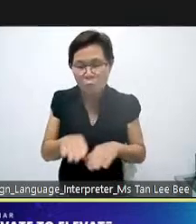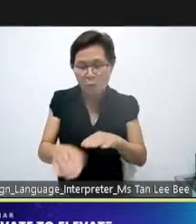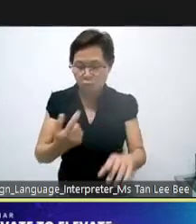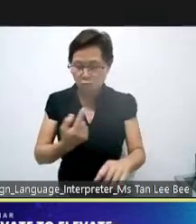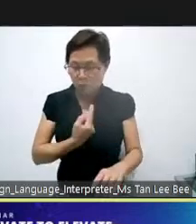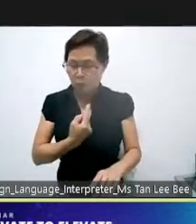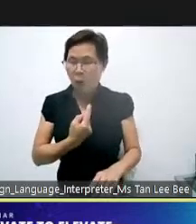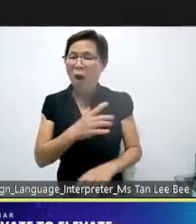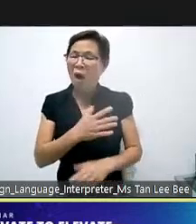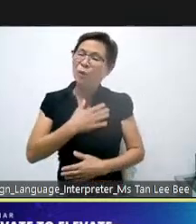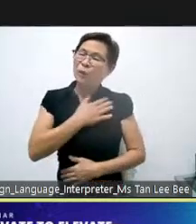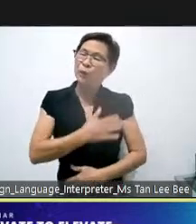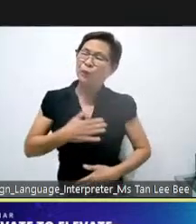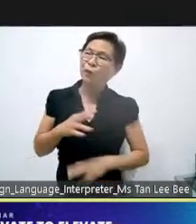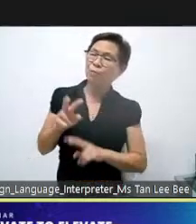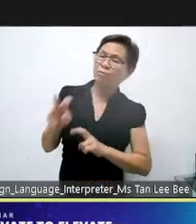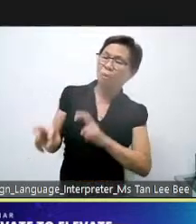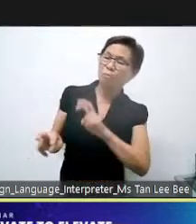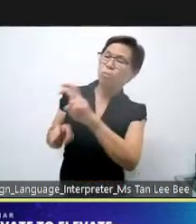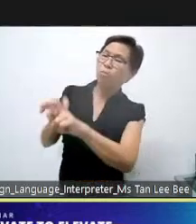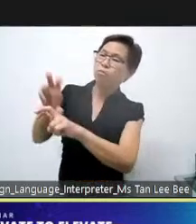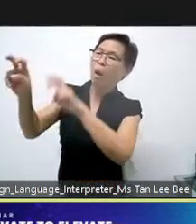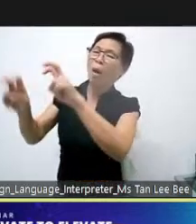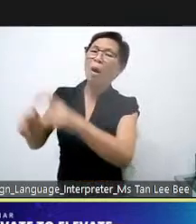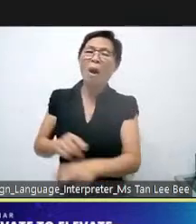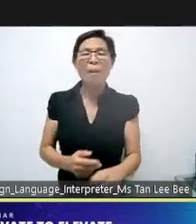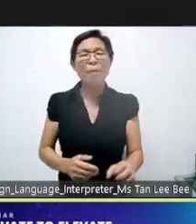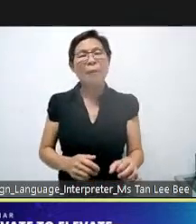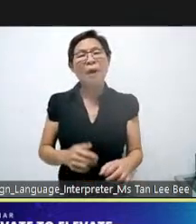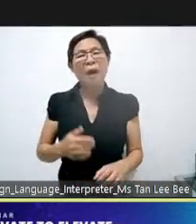I'm enjoying hiking, practicing